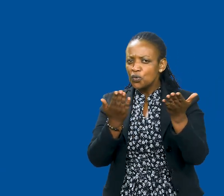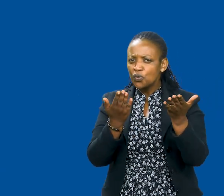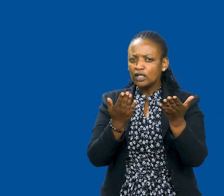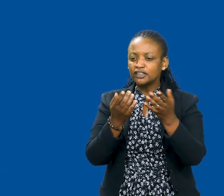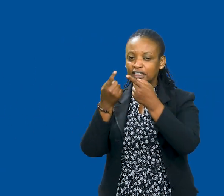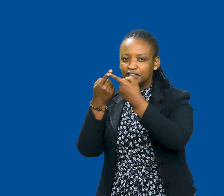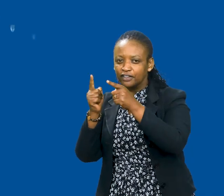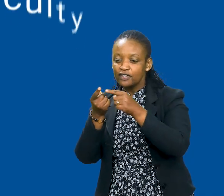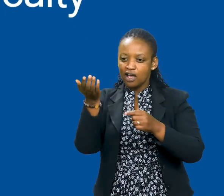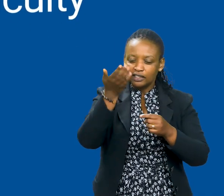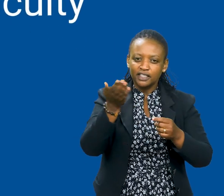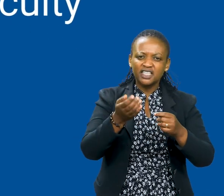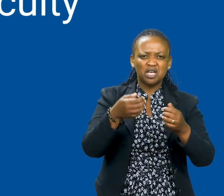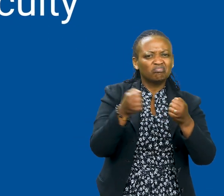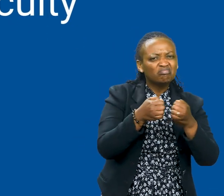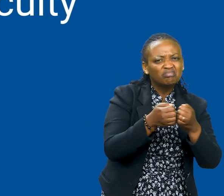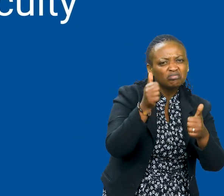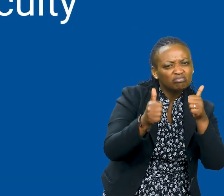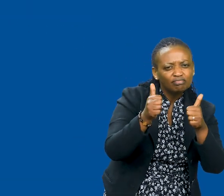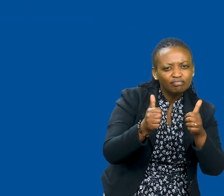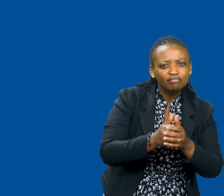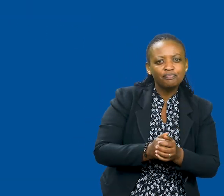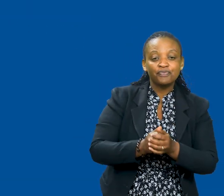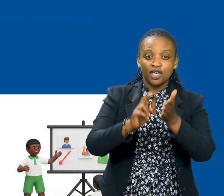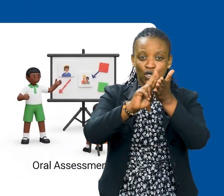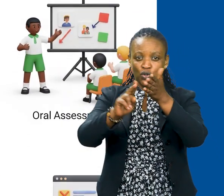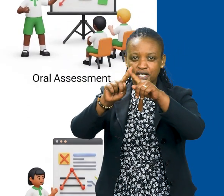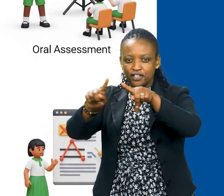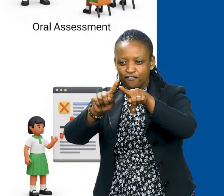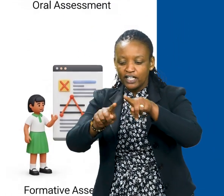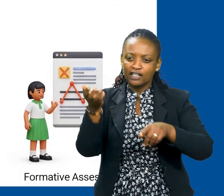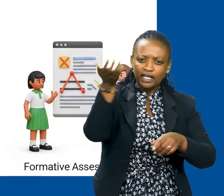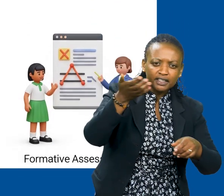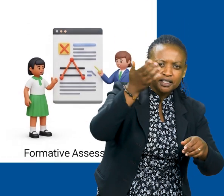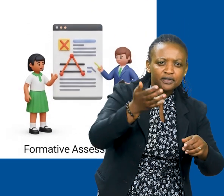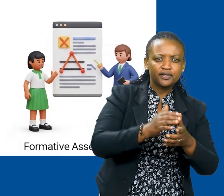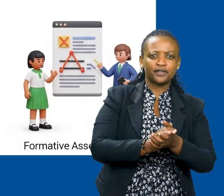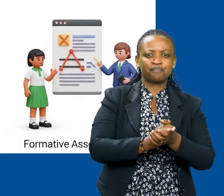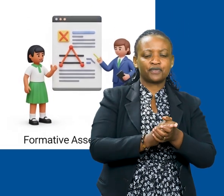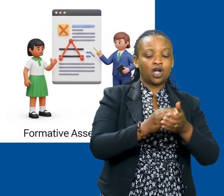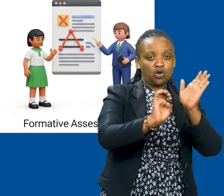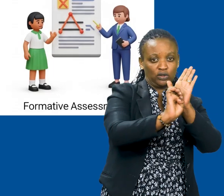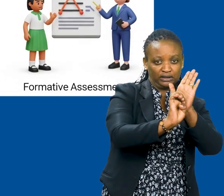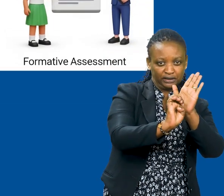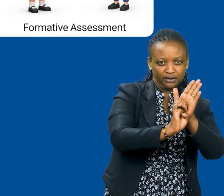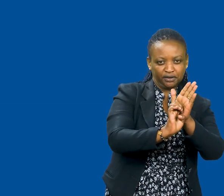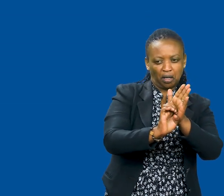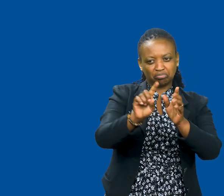differentiate assessment difficulty. Use different assessment formats such